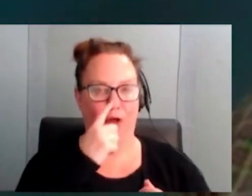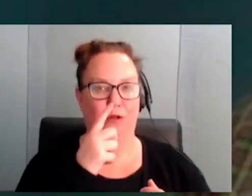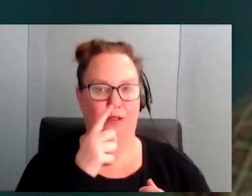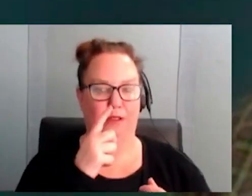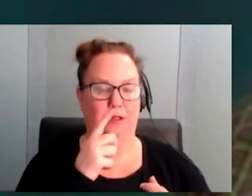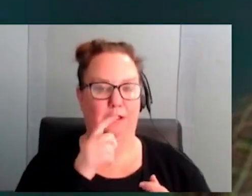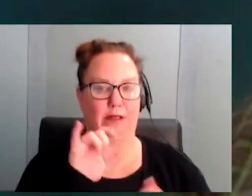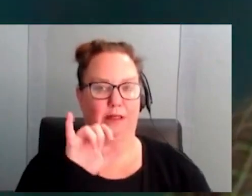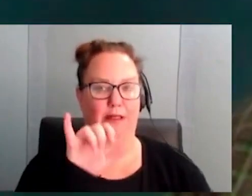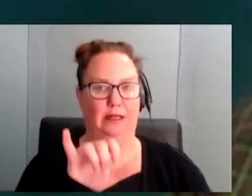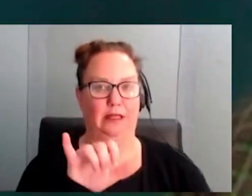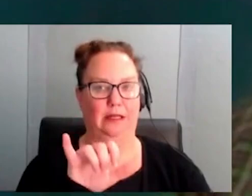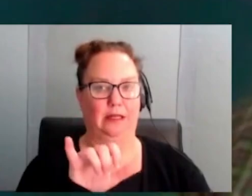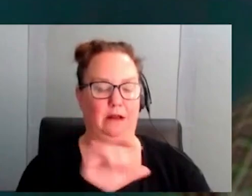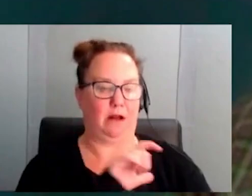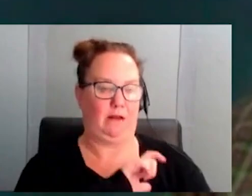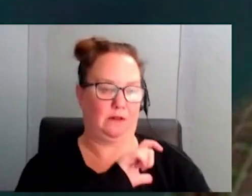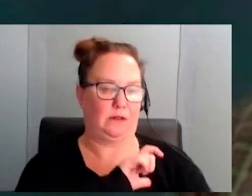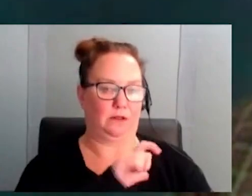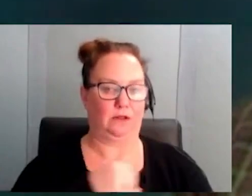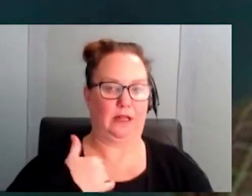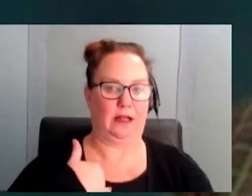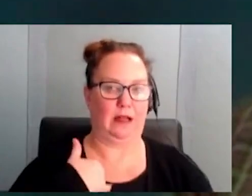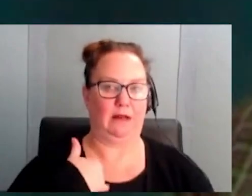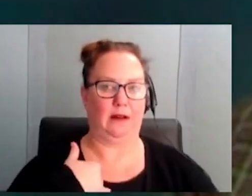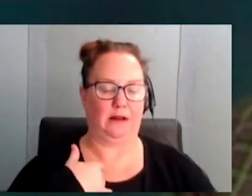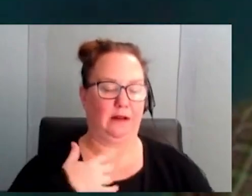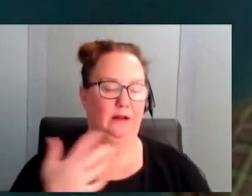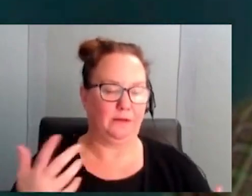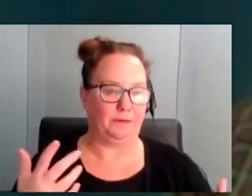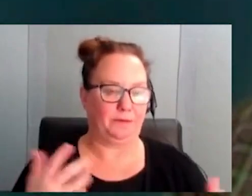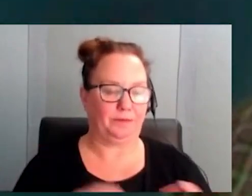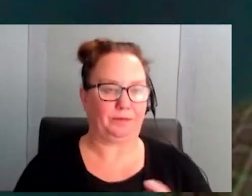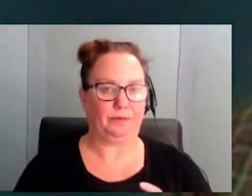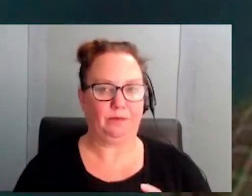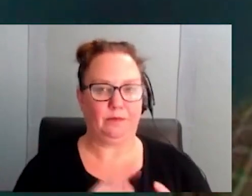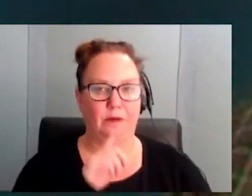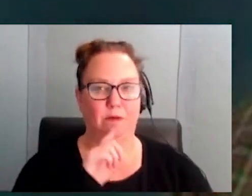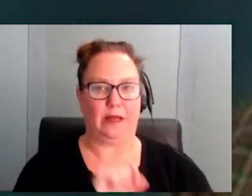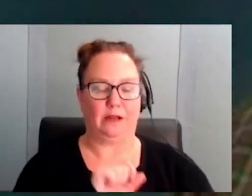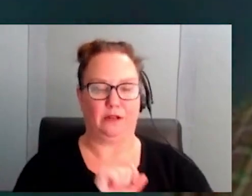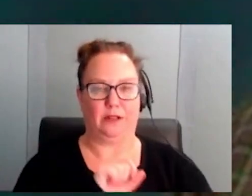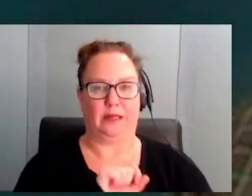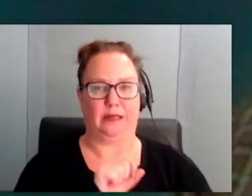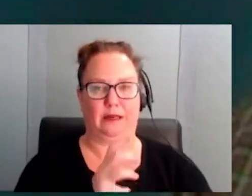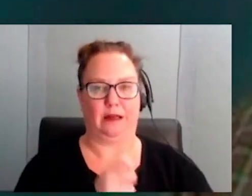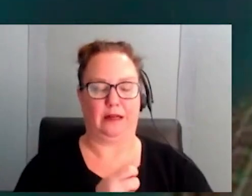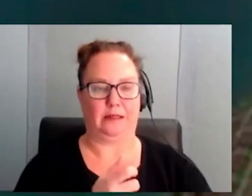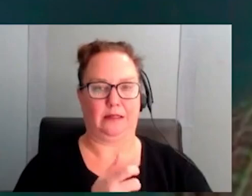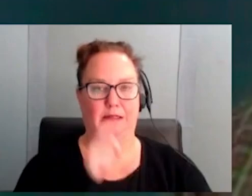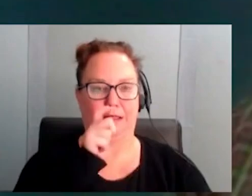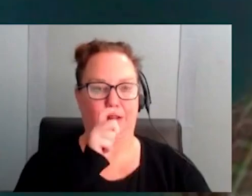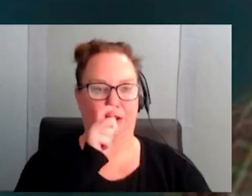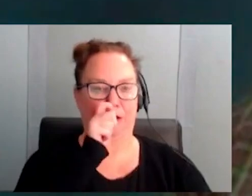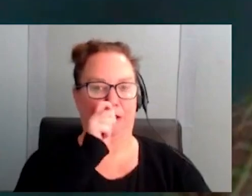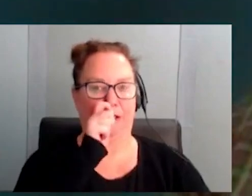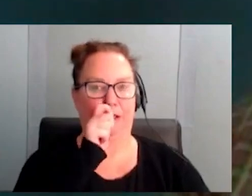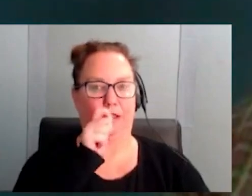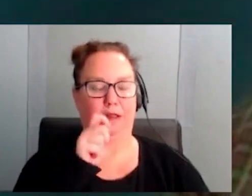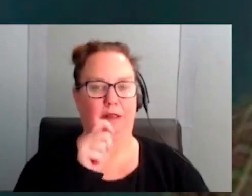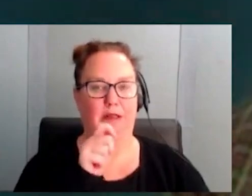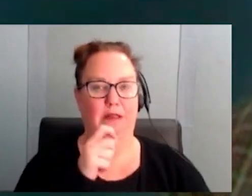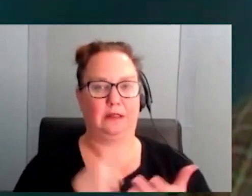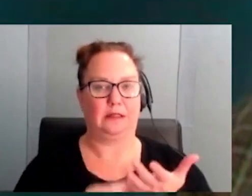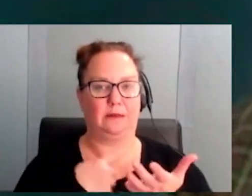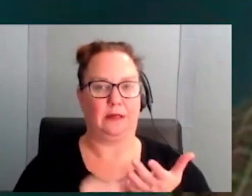substance that officers carry, deputies carry. We actually came across, and then it's injected in the nostril. Sometimes it